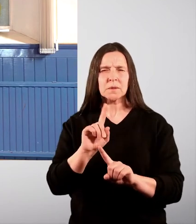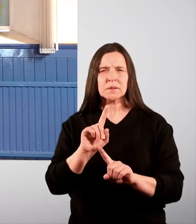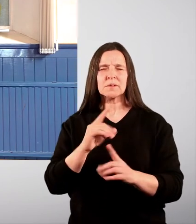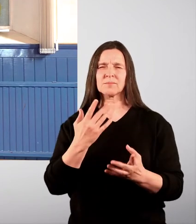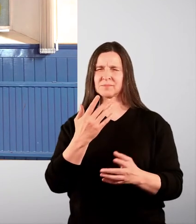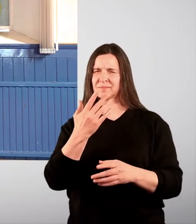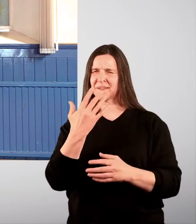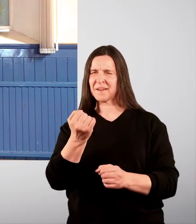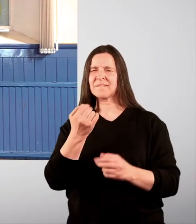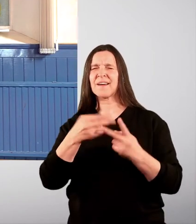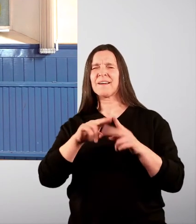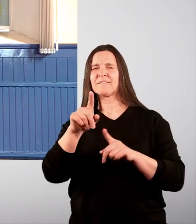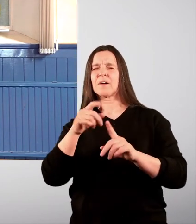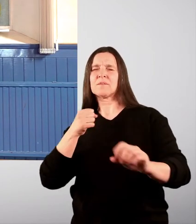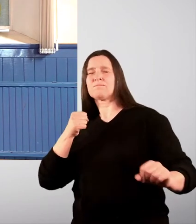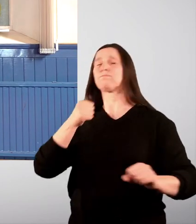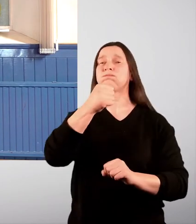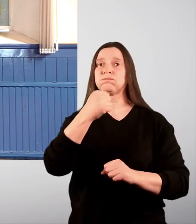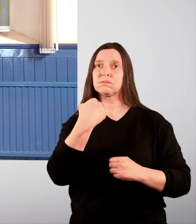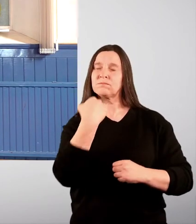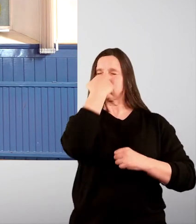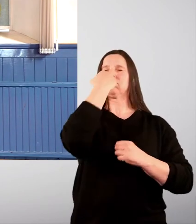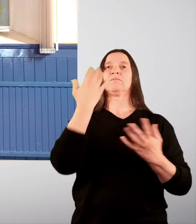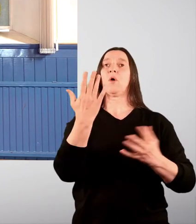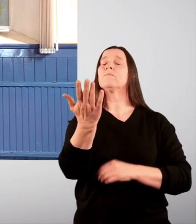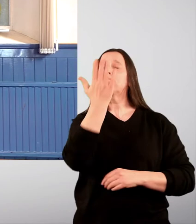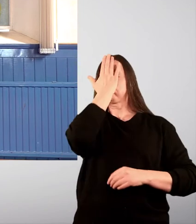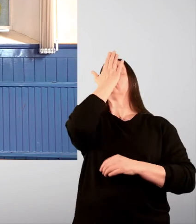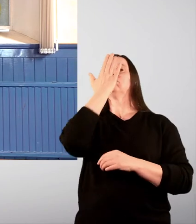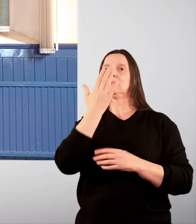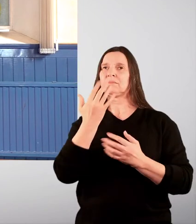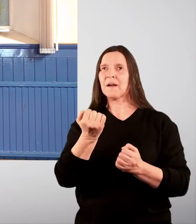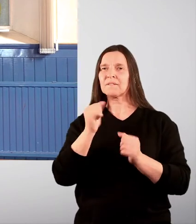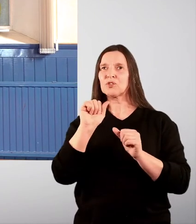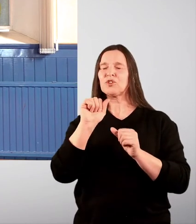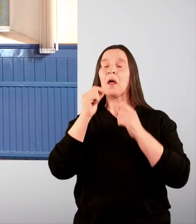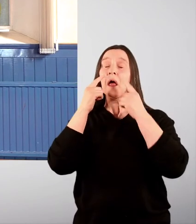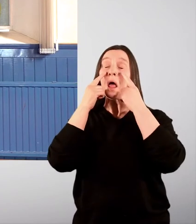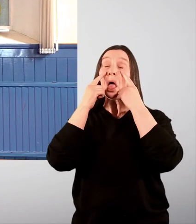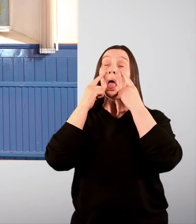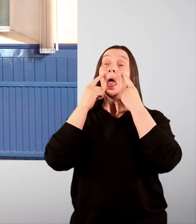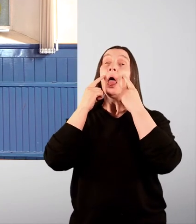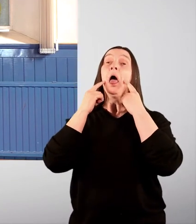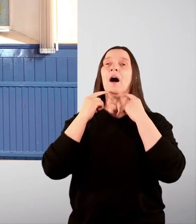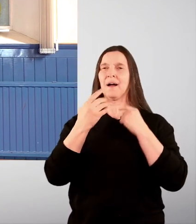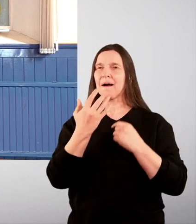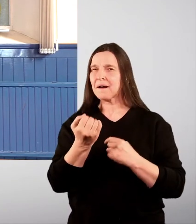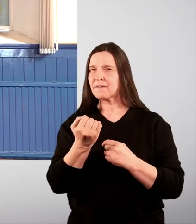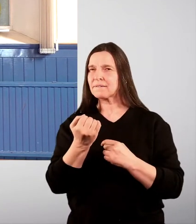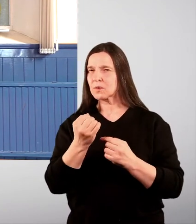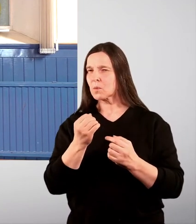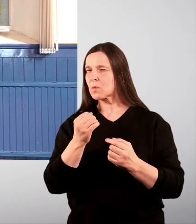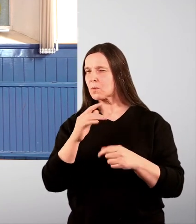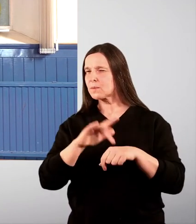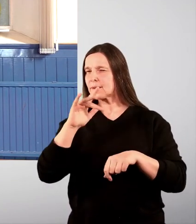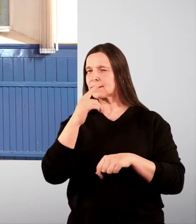T. The bridge of the nose. The nose is quite a delicate area. If you ever bumped your nose, your eyes water quite easy. It